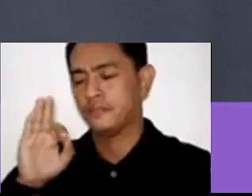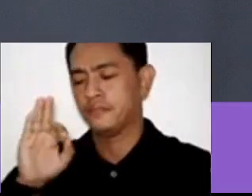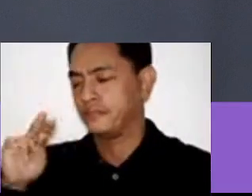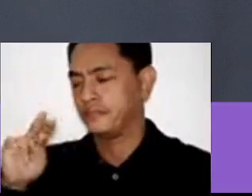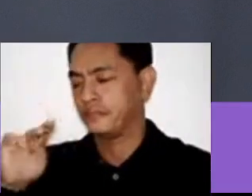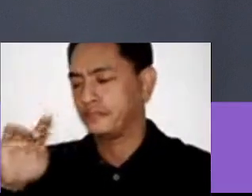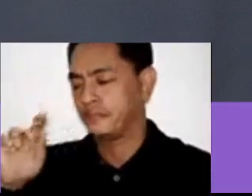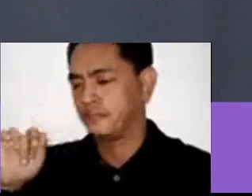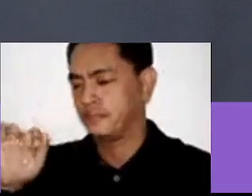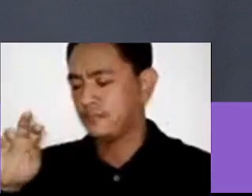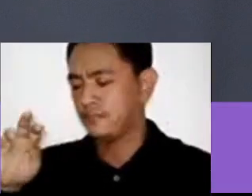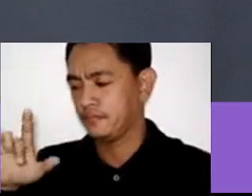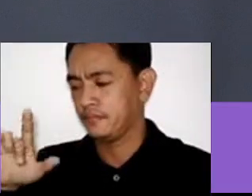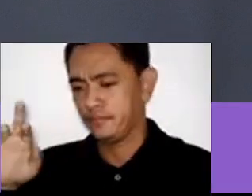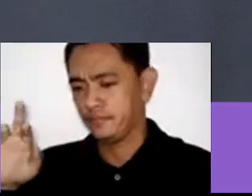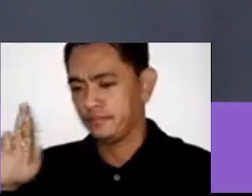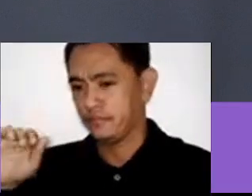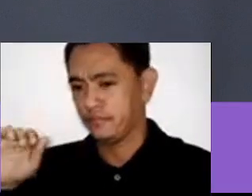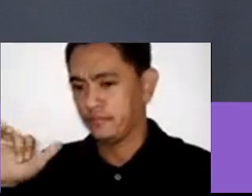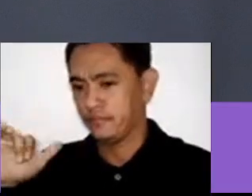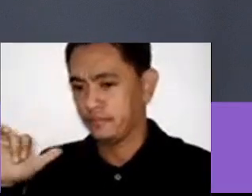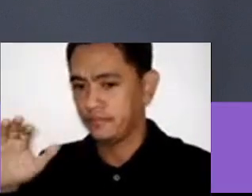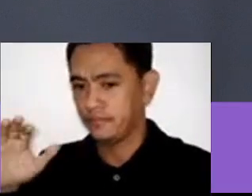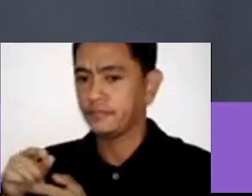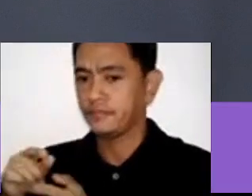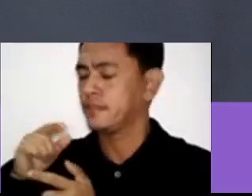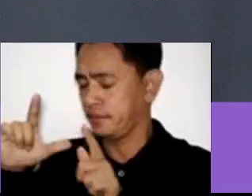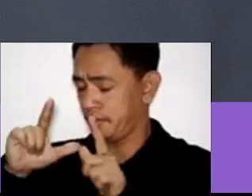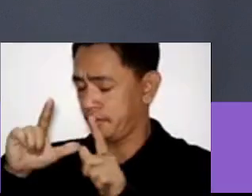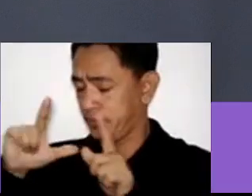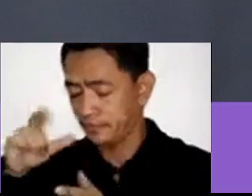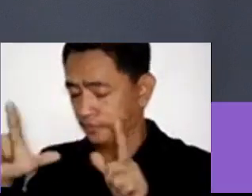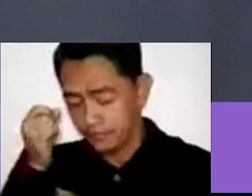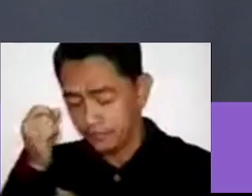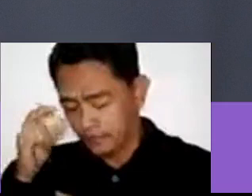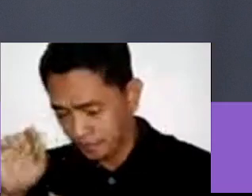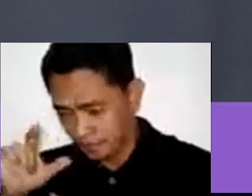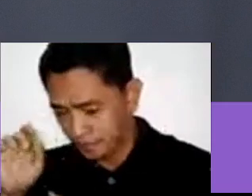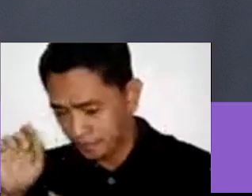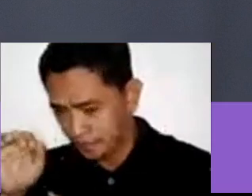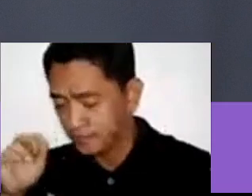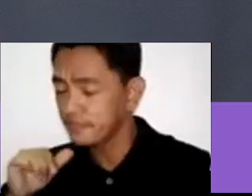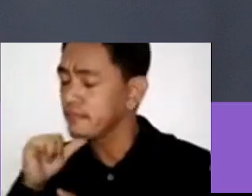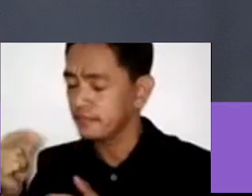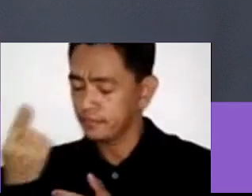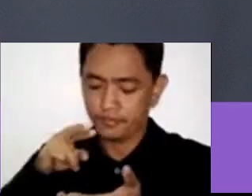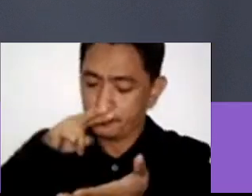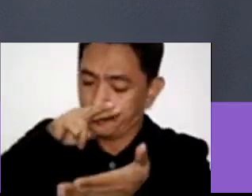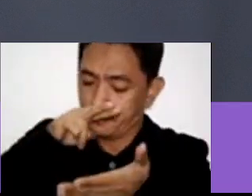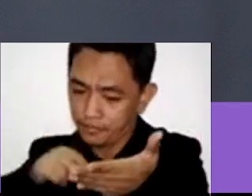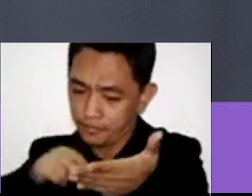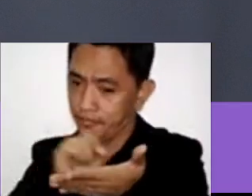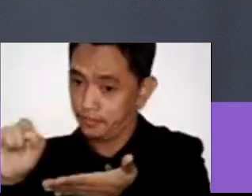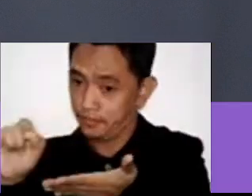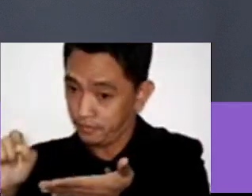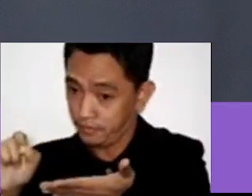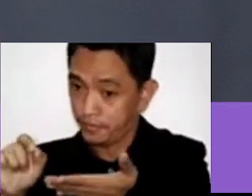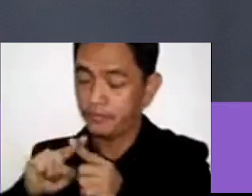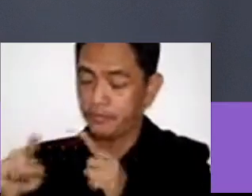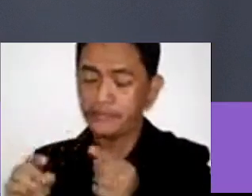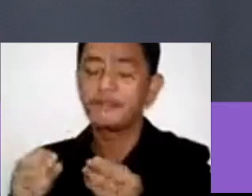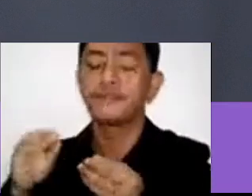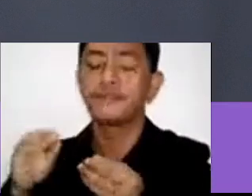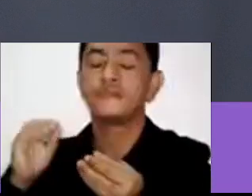functional literacy is the level of literacy which includes not only reading and writing, but also numeracy skills that would help